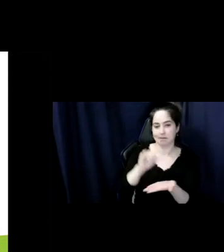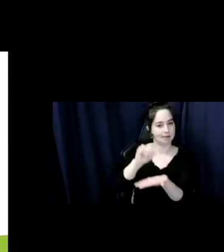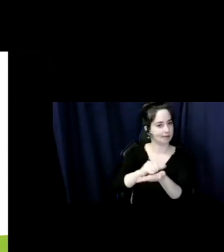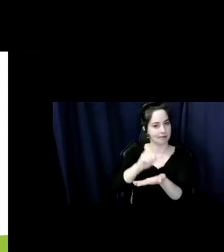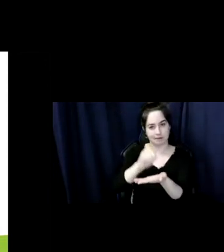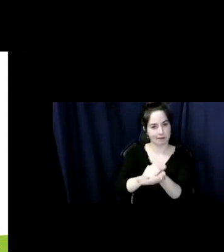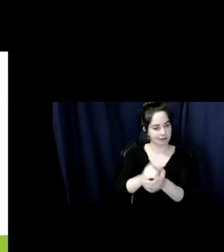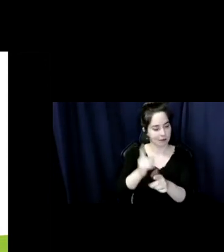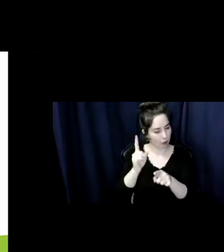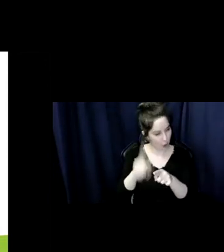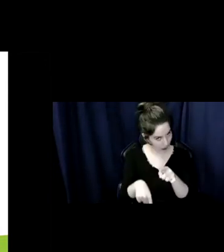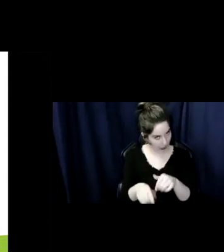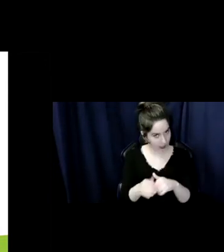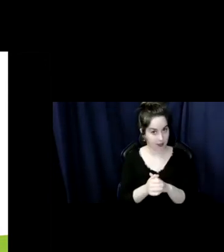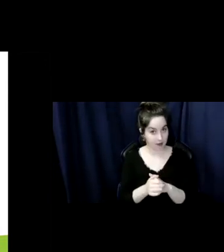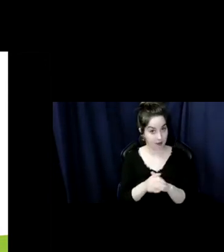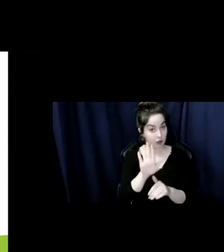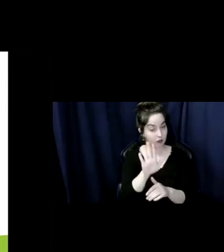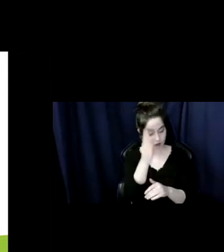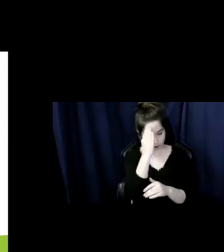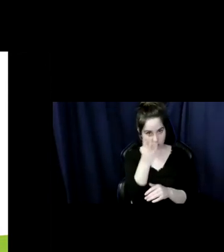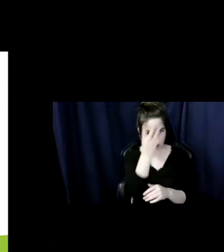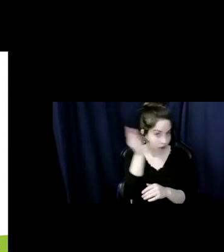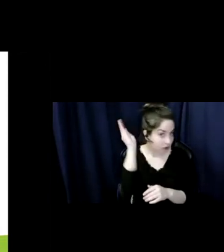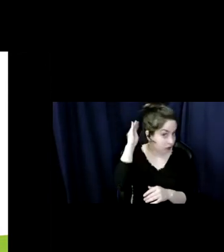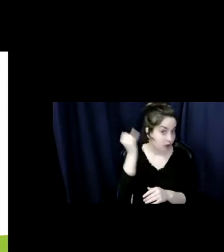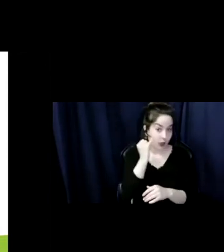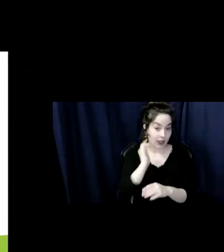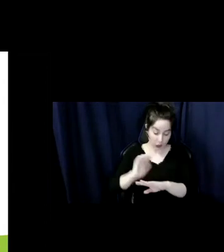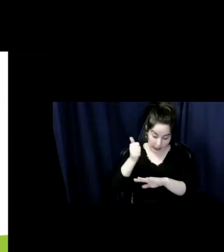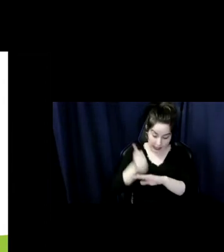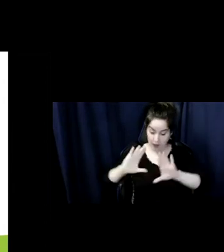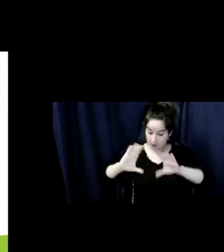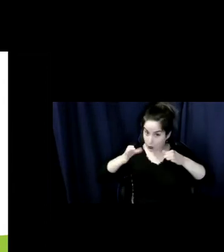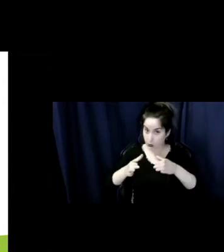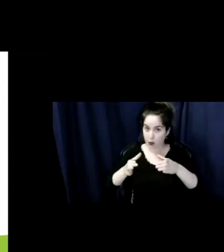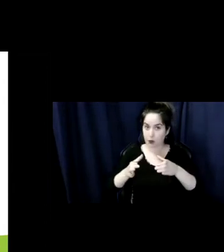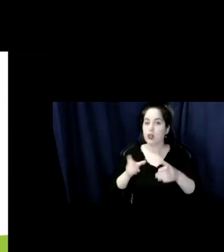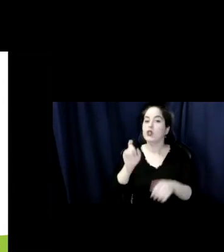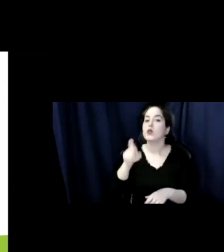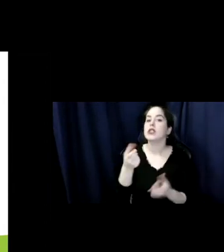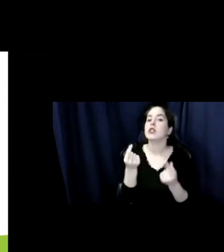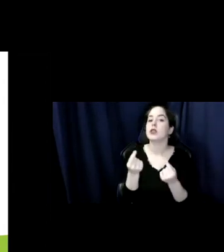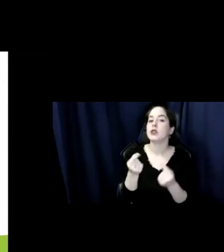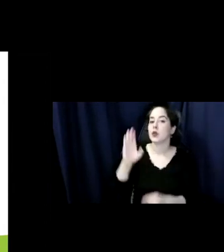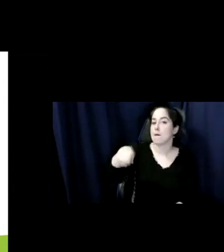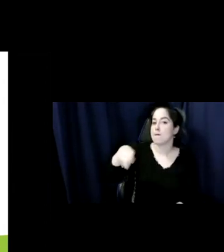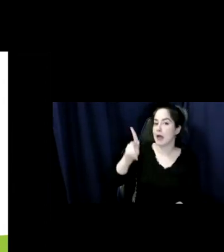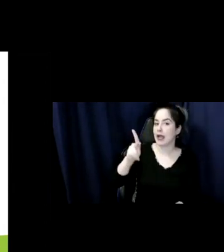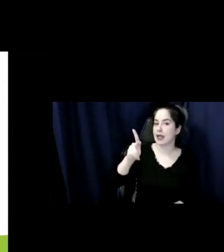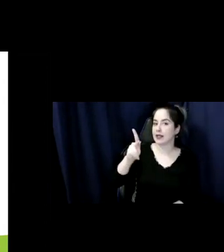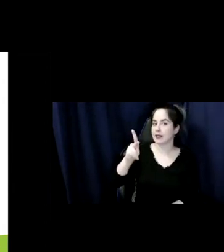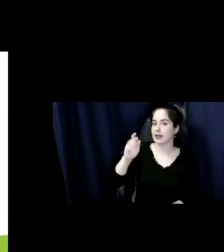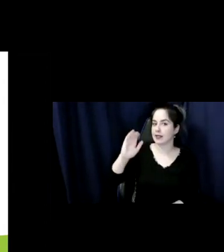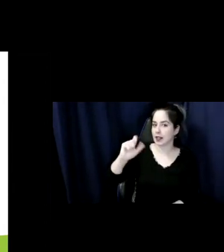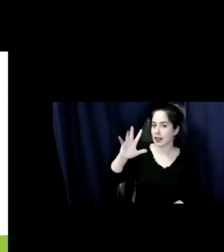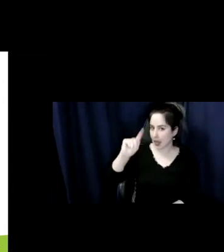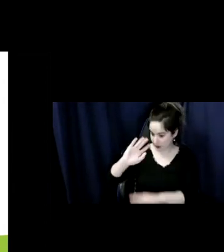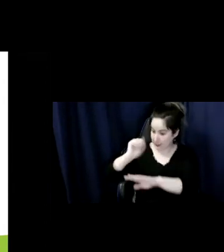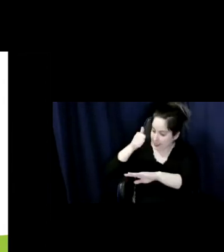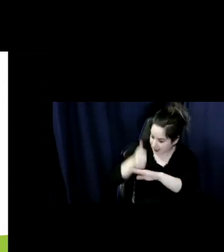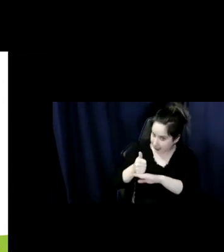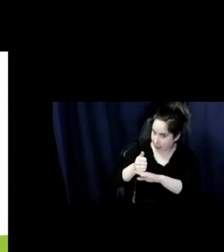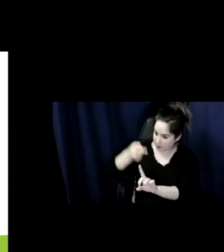forming a collective, you will need to go to a bank and get a bank account in the name of that specific collective as